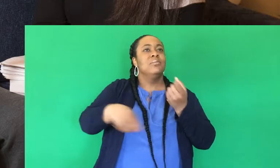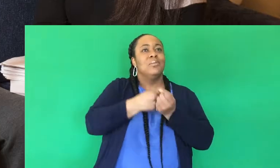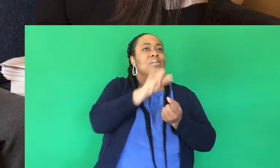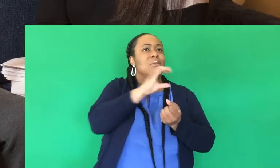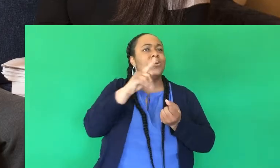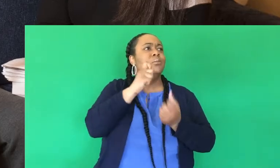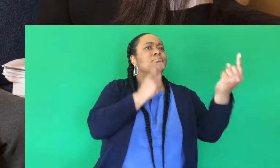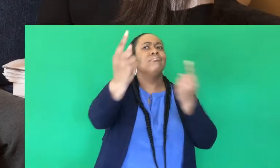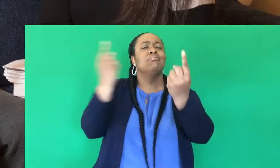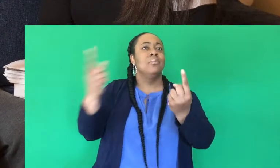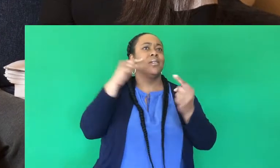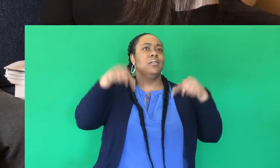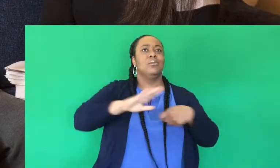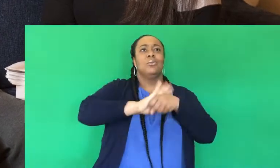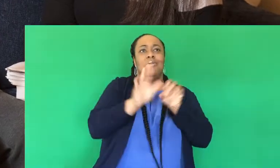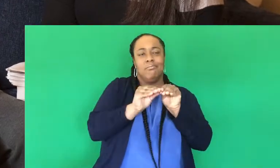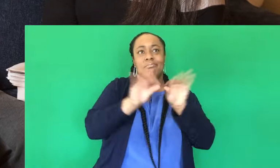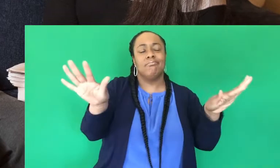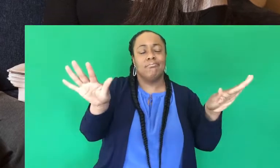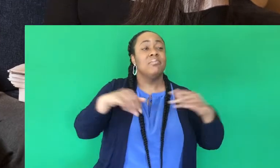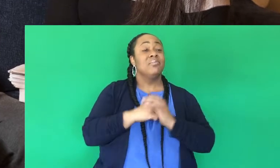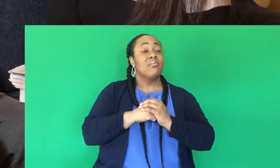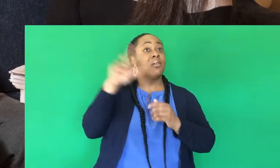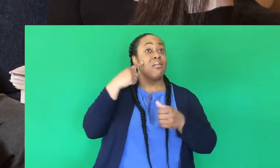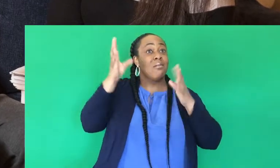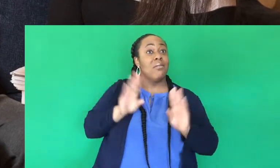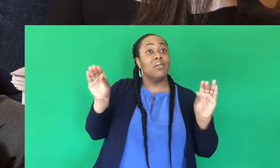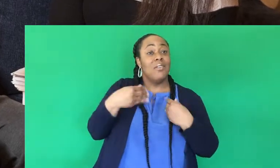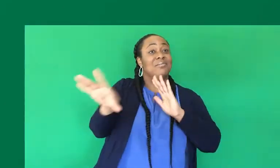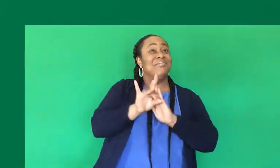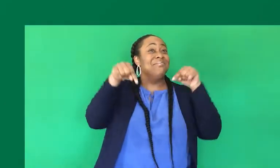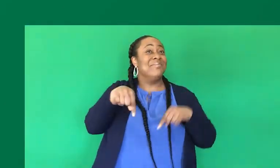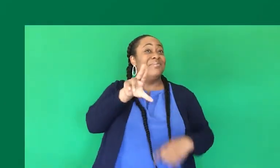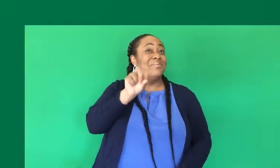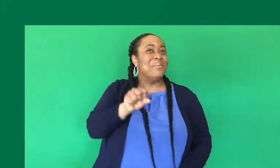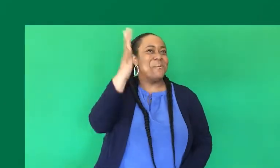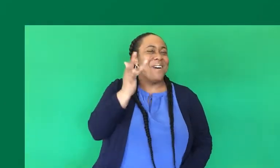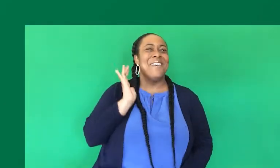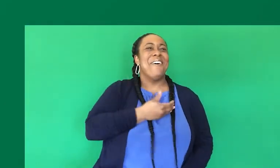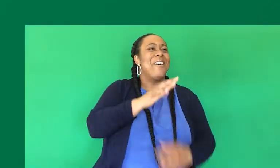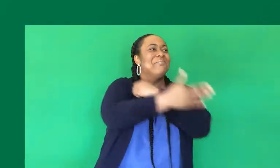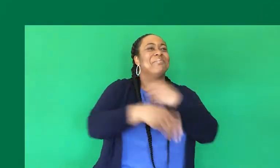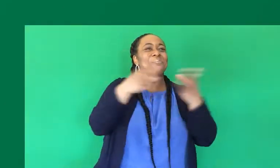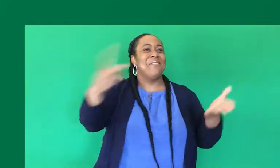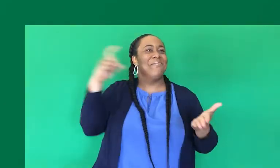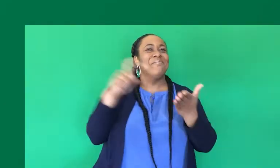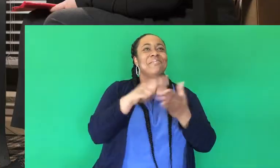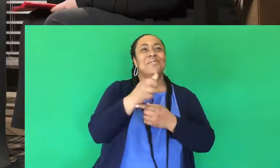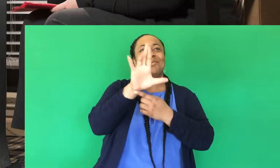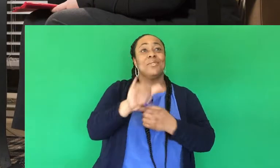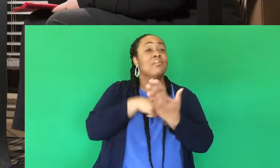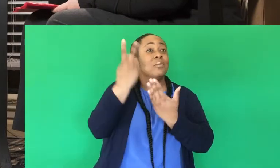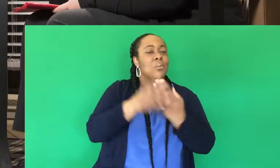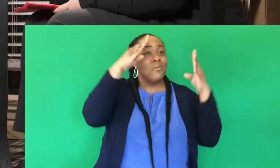are isolated because of the COVID-19 pandemic. The governor's office said they selected Sacramento State because of its nationally recognized gerontology program,